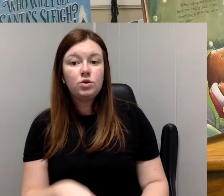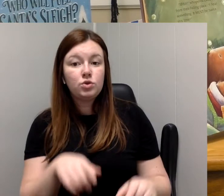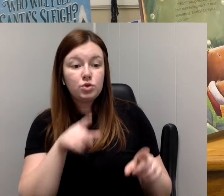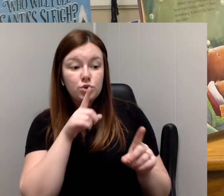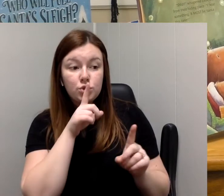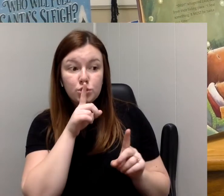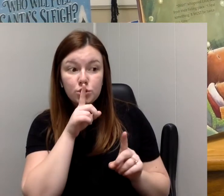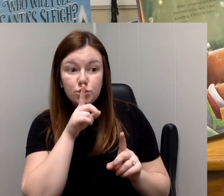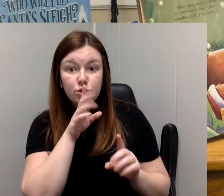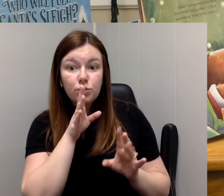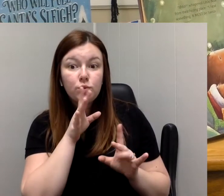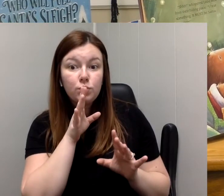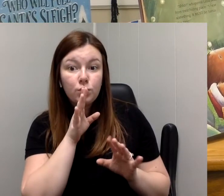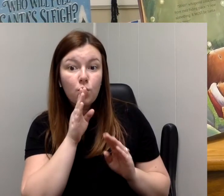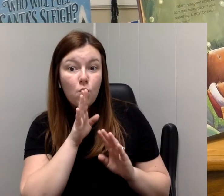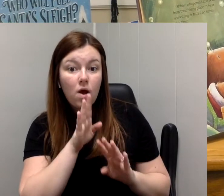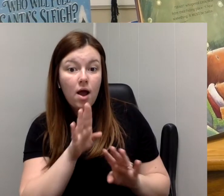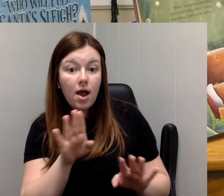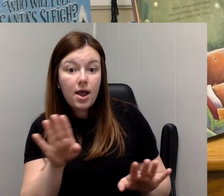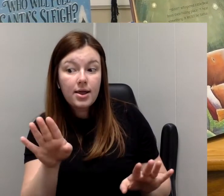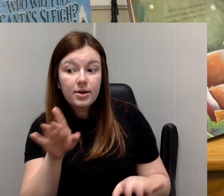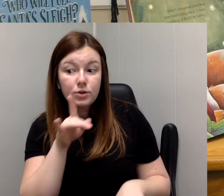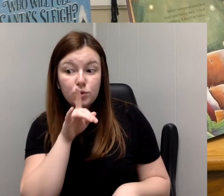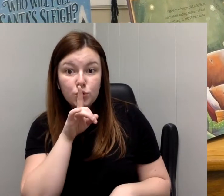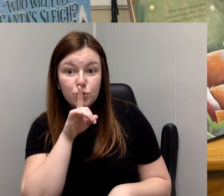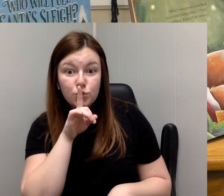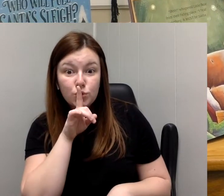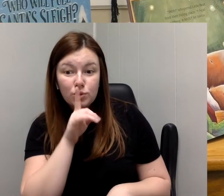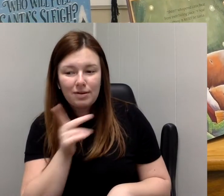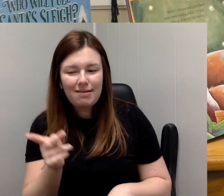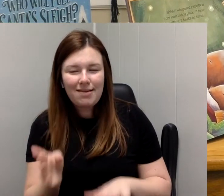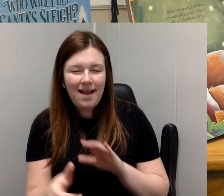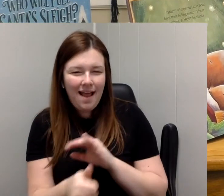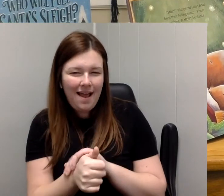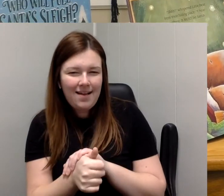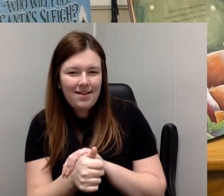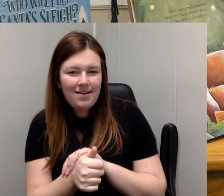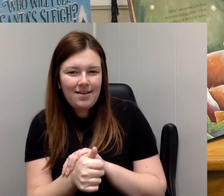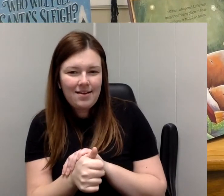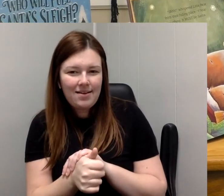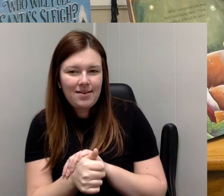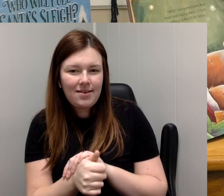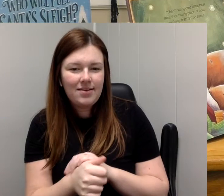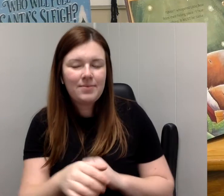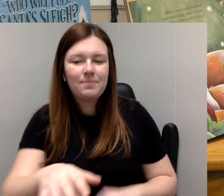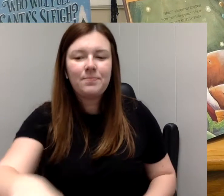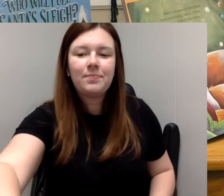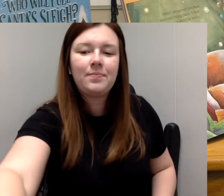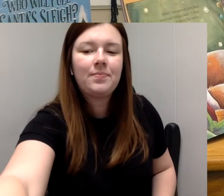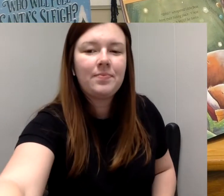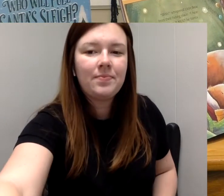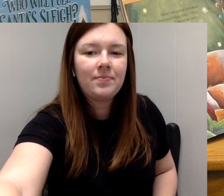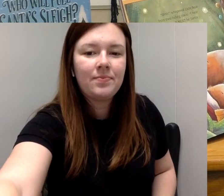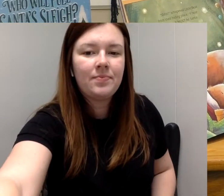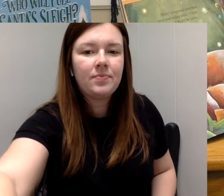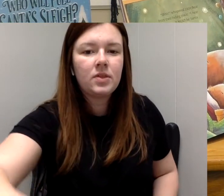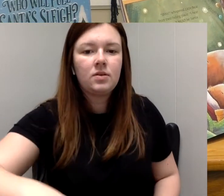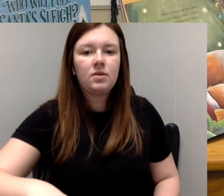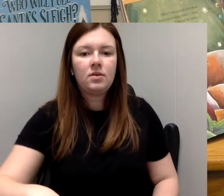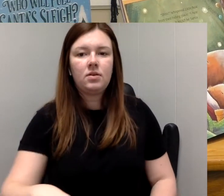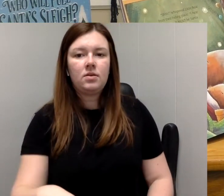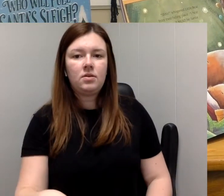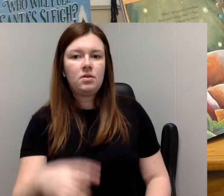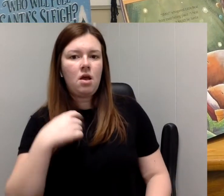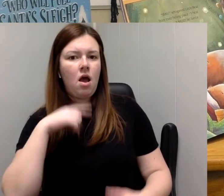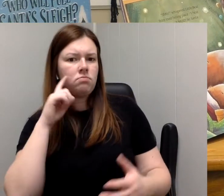Shh, whispered Little Bear. From their hiding place, I hear something. It must be Santa this time. Someone